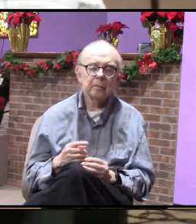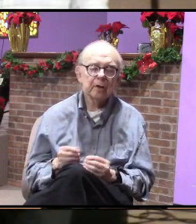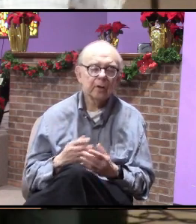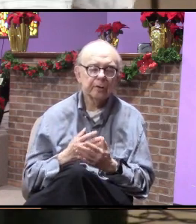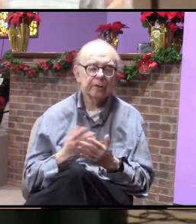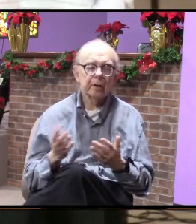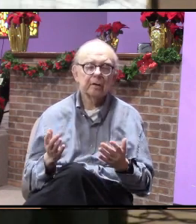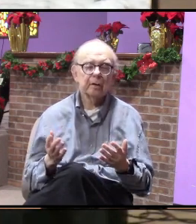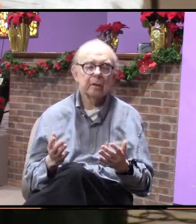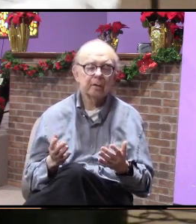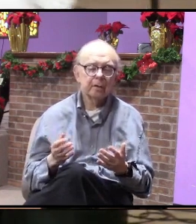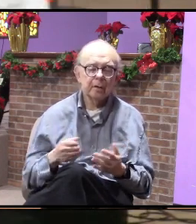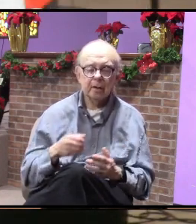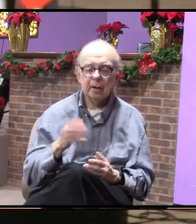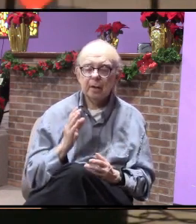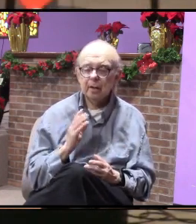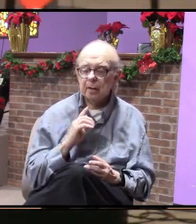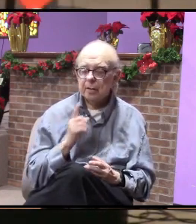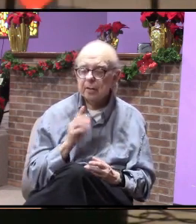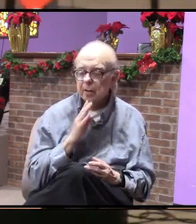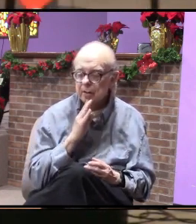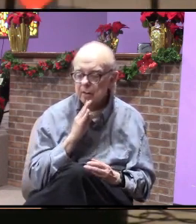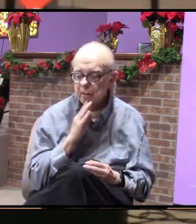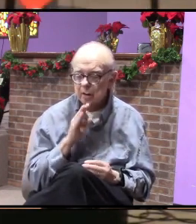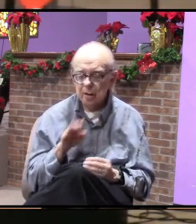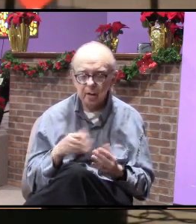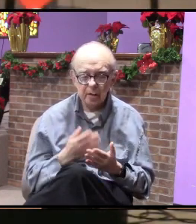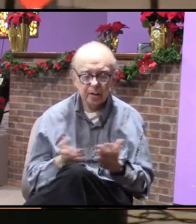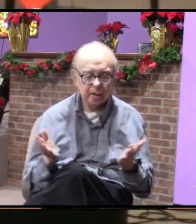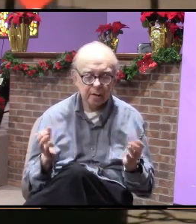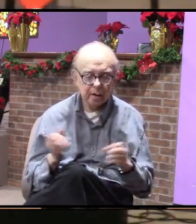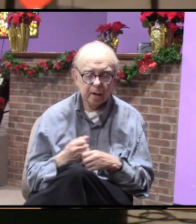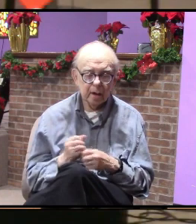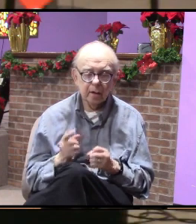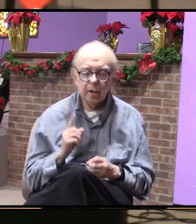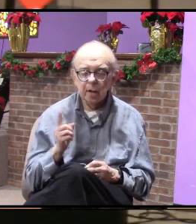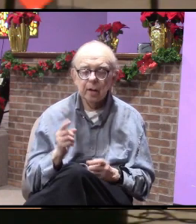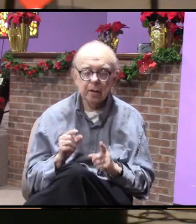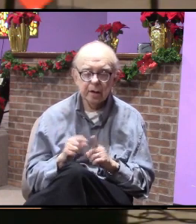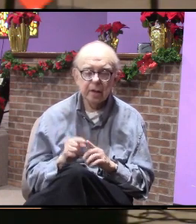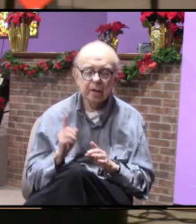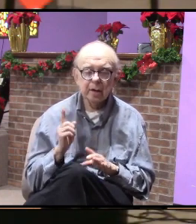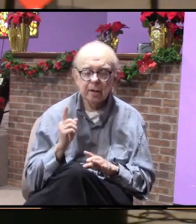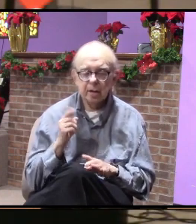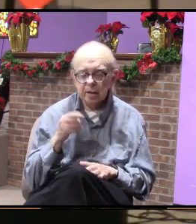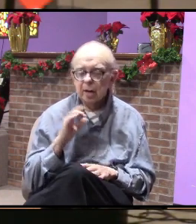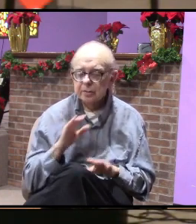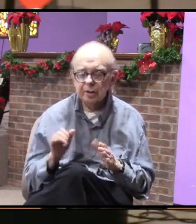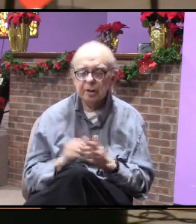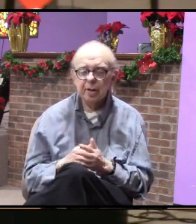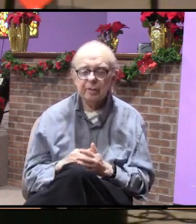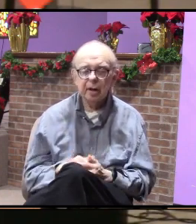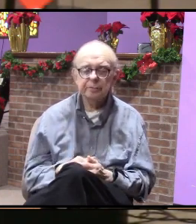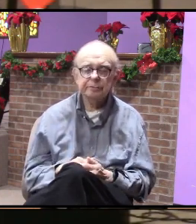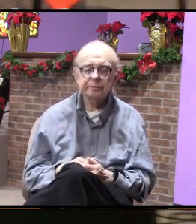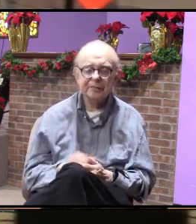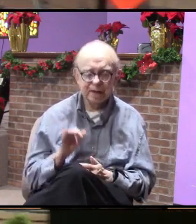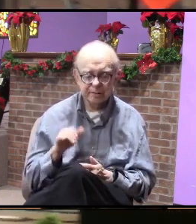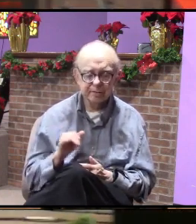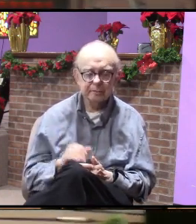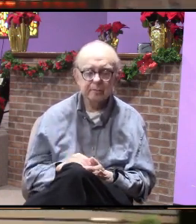this. Could God have spoken it all into existence in one moment? Yes, he could have.